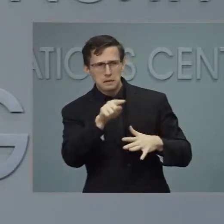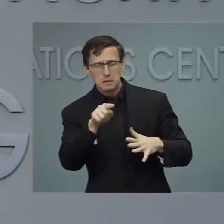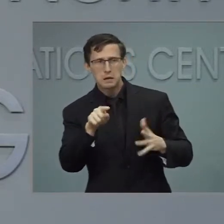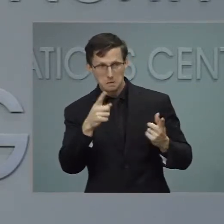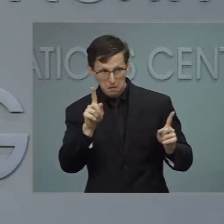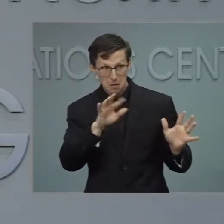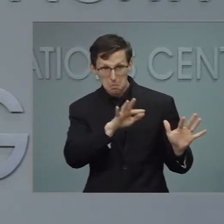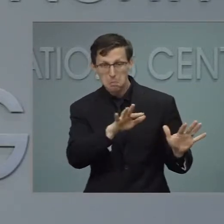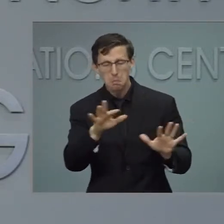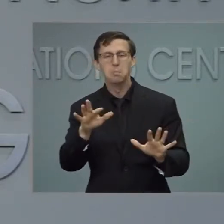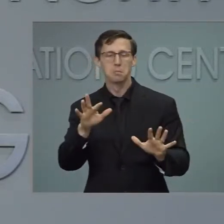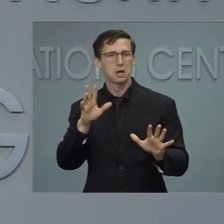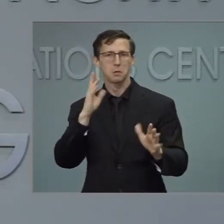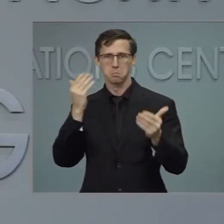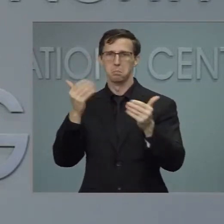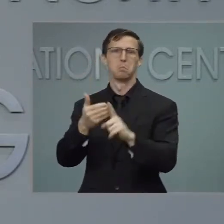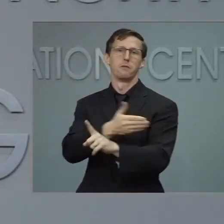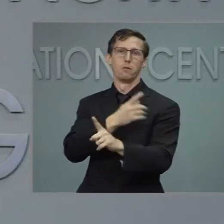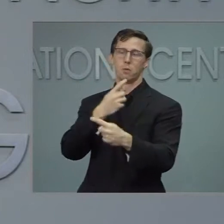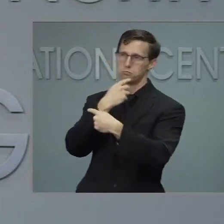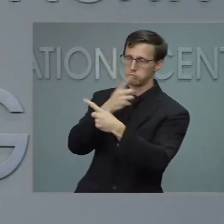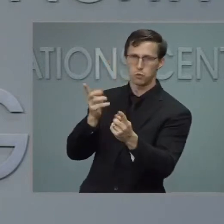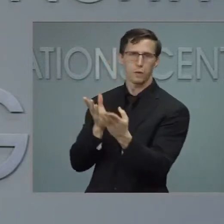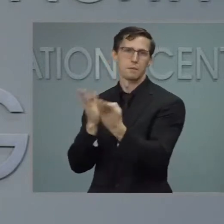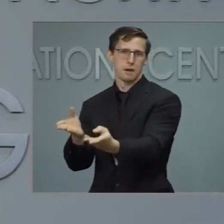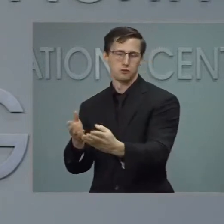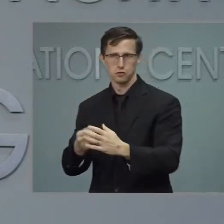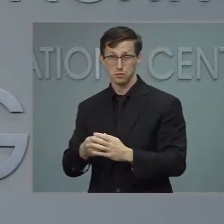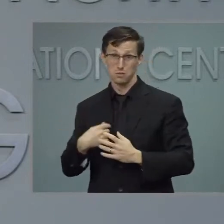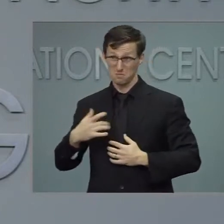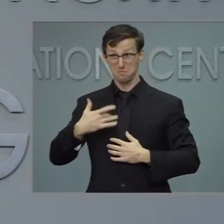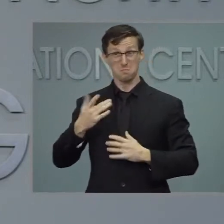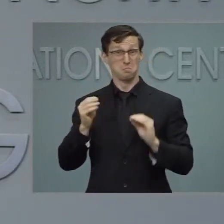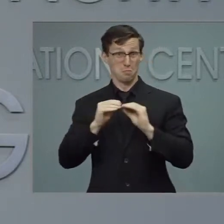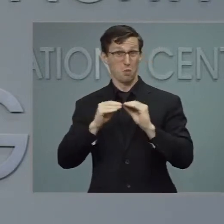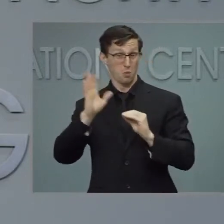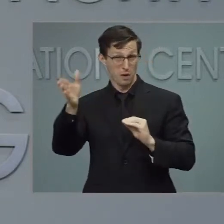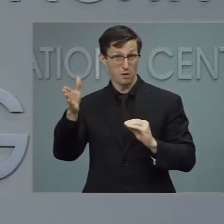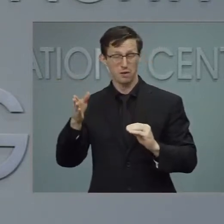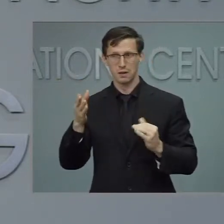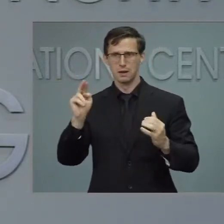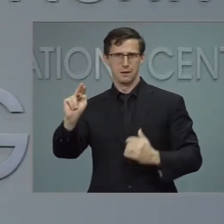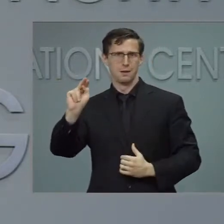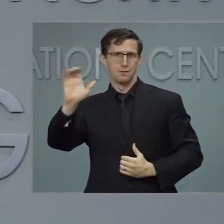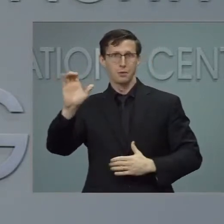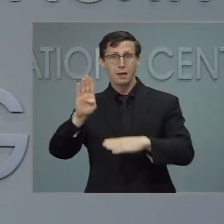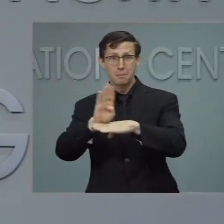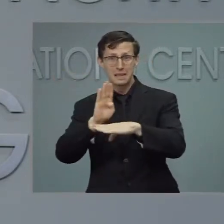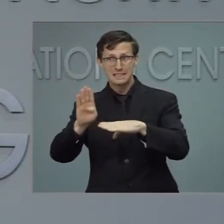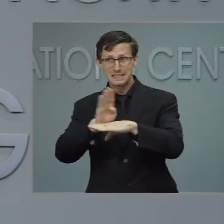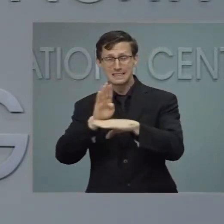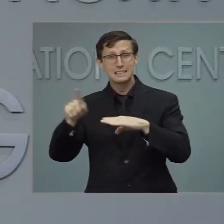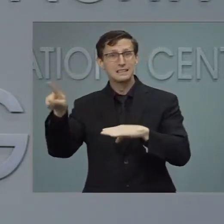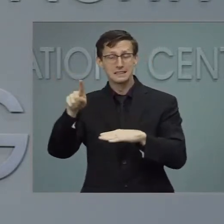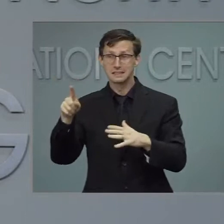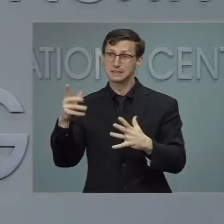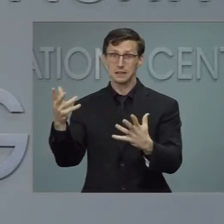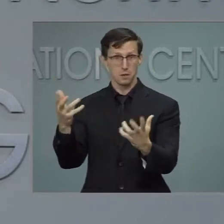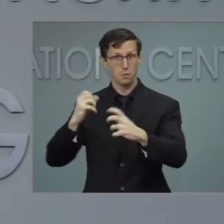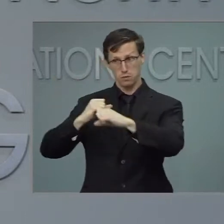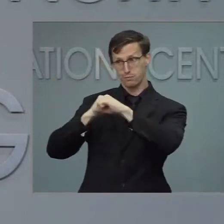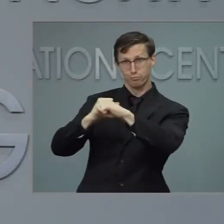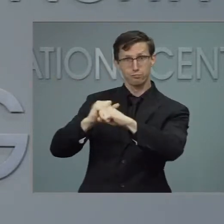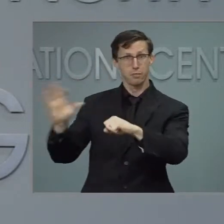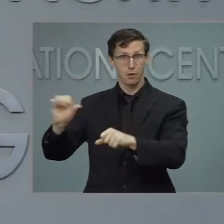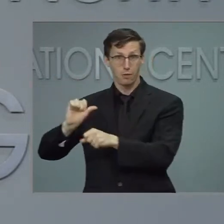even more will do it because I think our businesses in North Carolina really want to protect their workforce. I think they want to